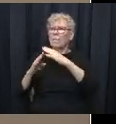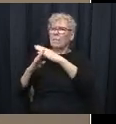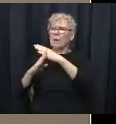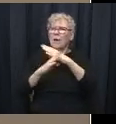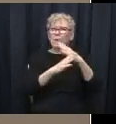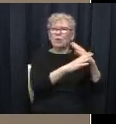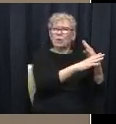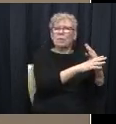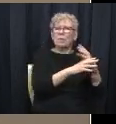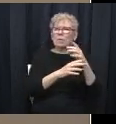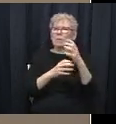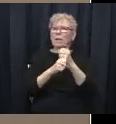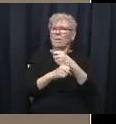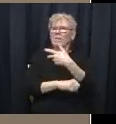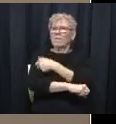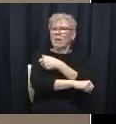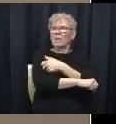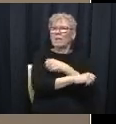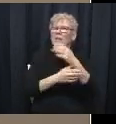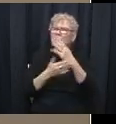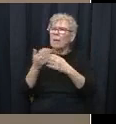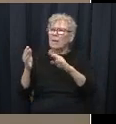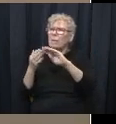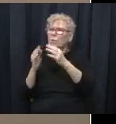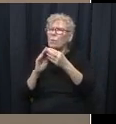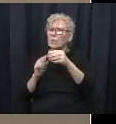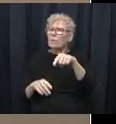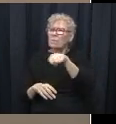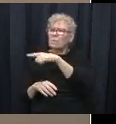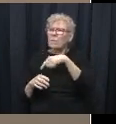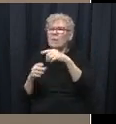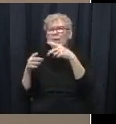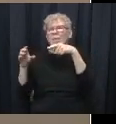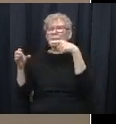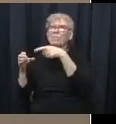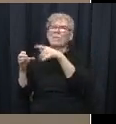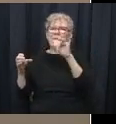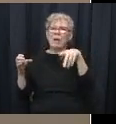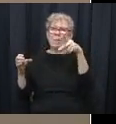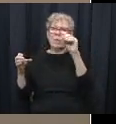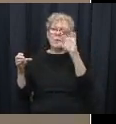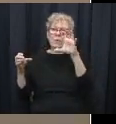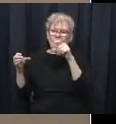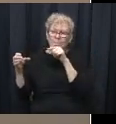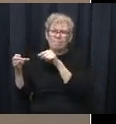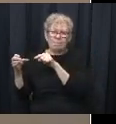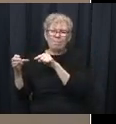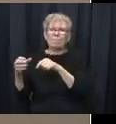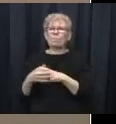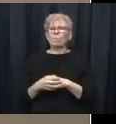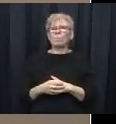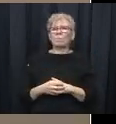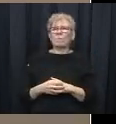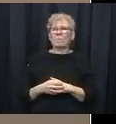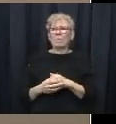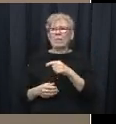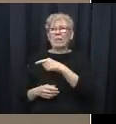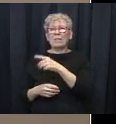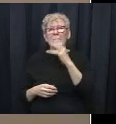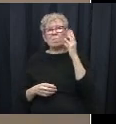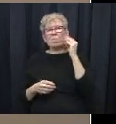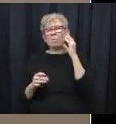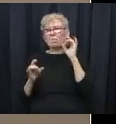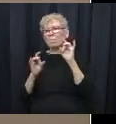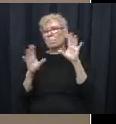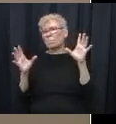people of color who've been hit, particularly hard by COVID-19 in terms of case rates and hospitalizations and